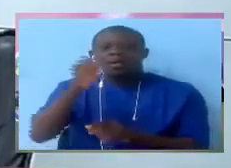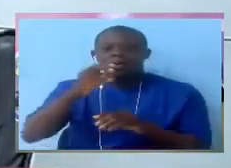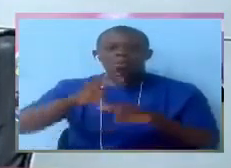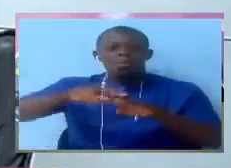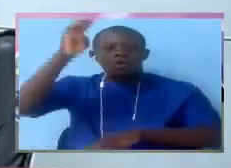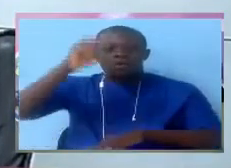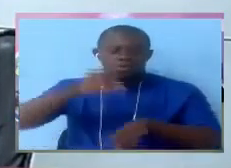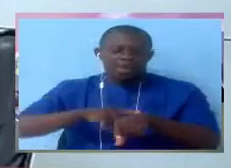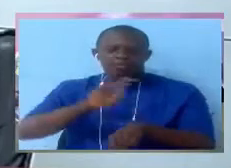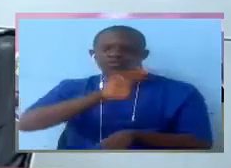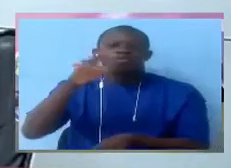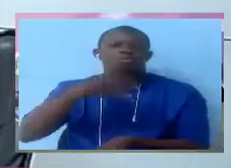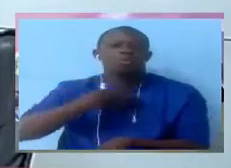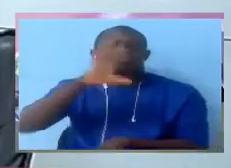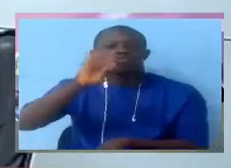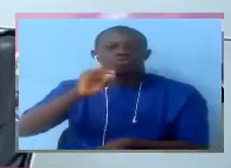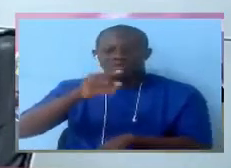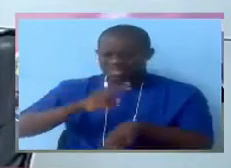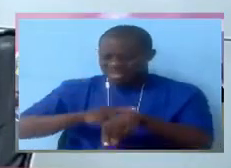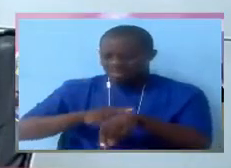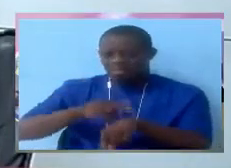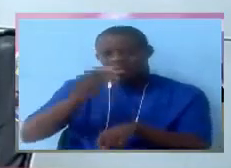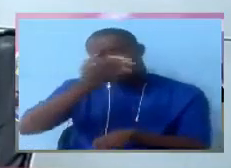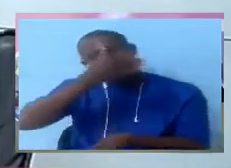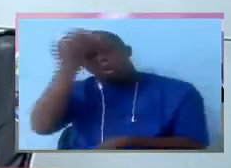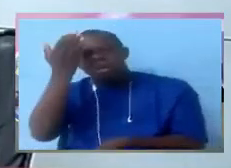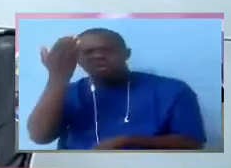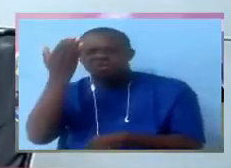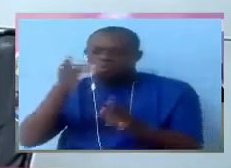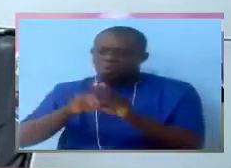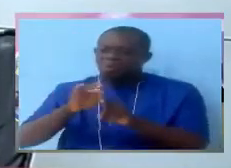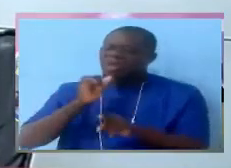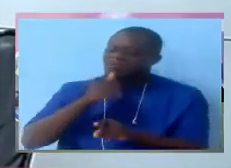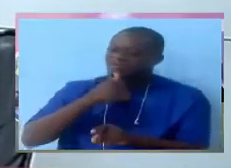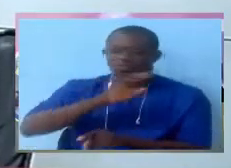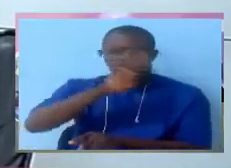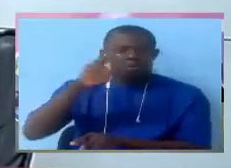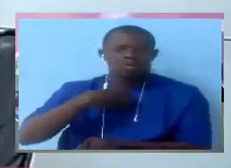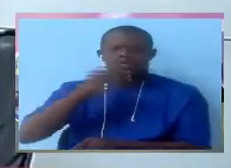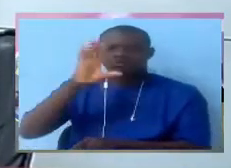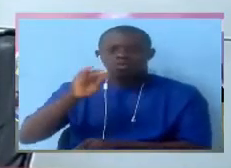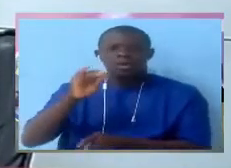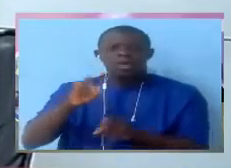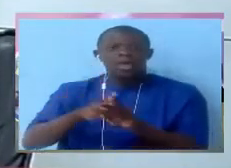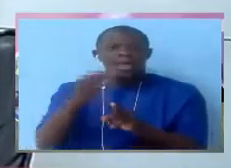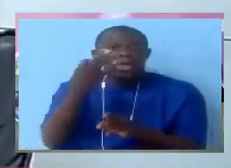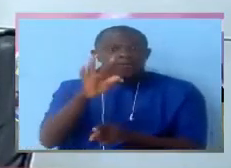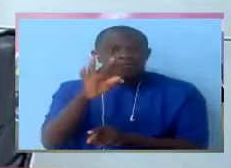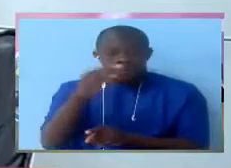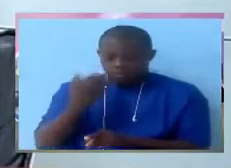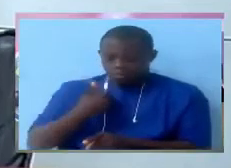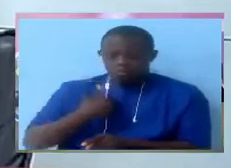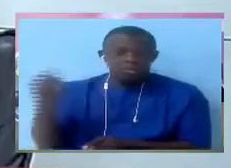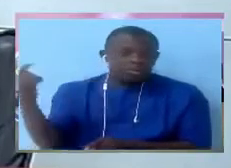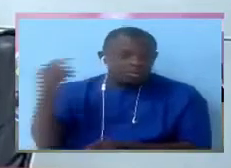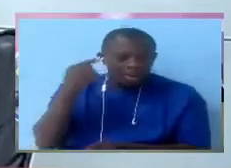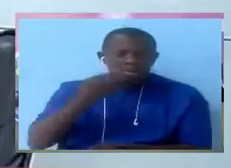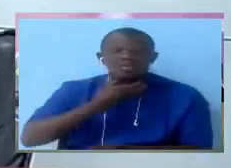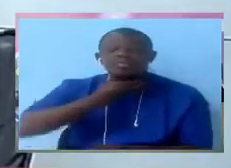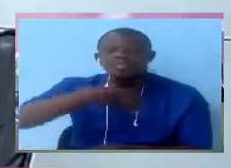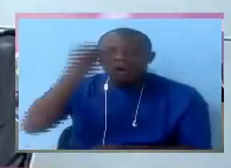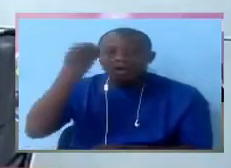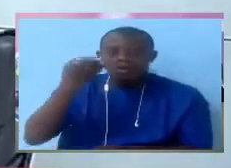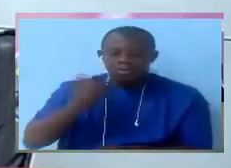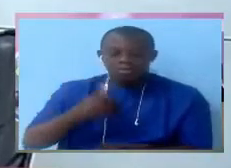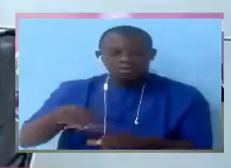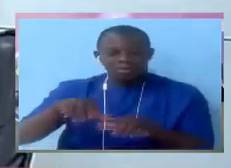amna ño xamni fokk ñu understand nga ci bëcëk bi nonu. So loolu tamit su ko gaay dégé gaay dañ leen ni di wax duñ xam